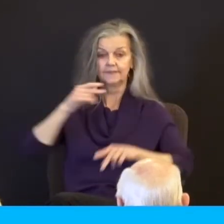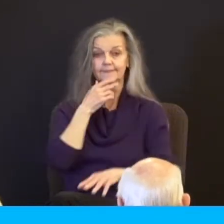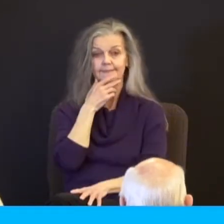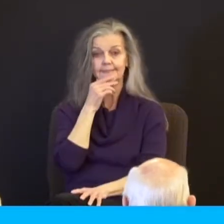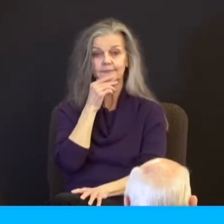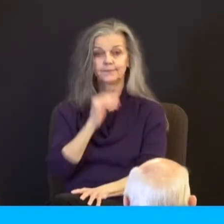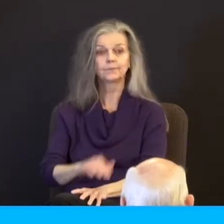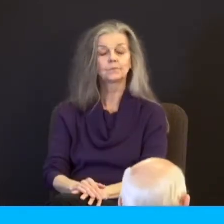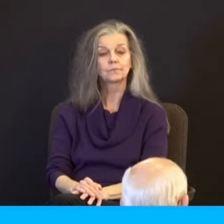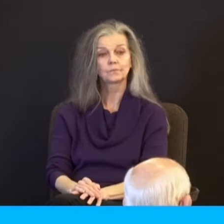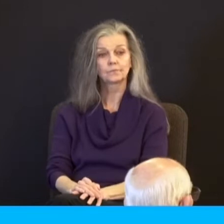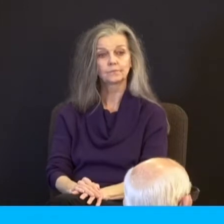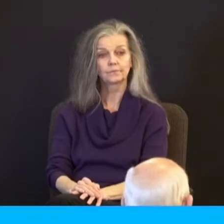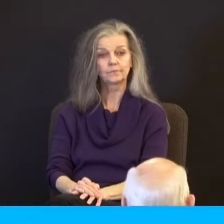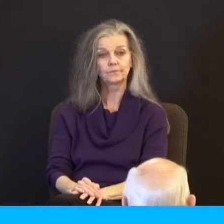gets it, right?